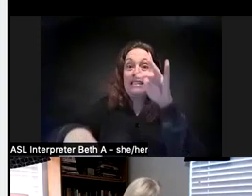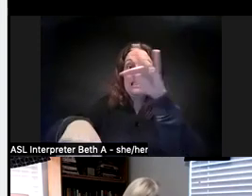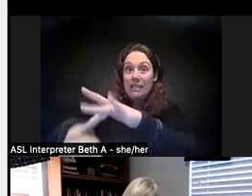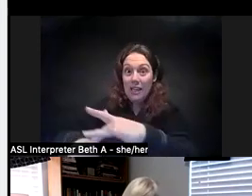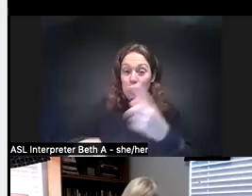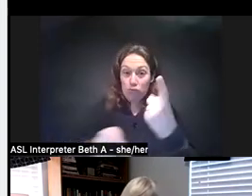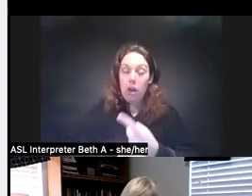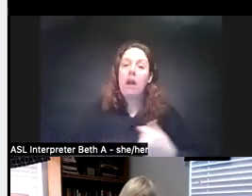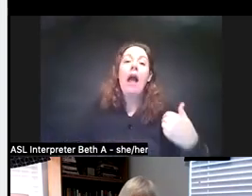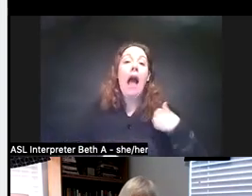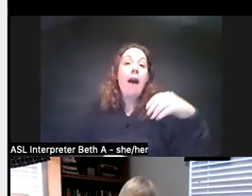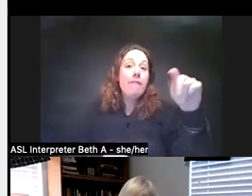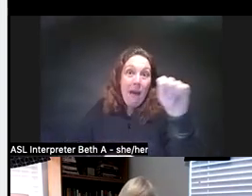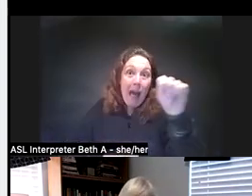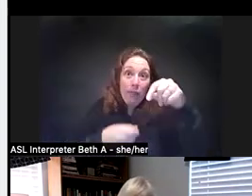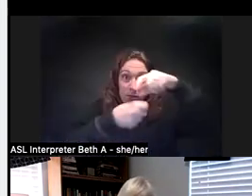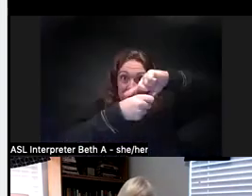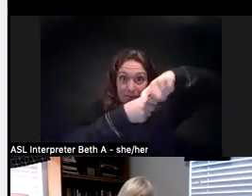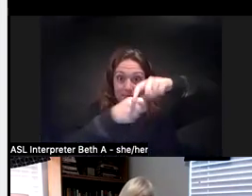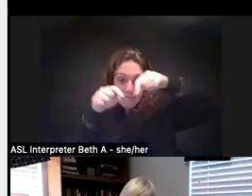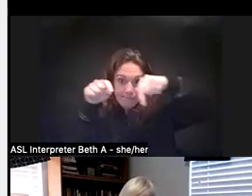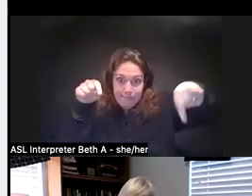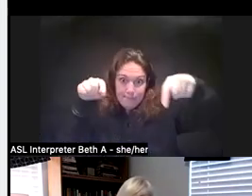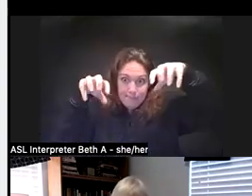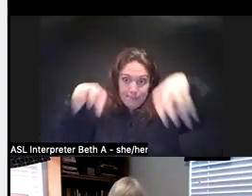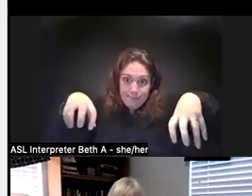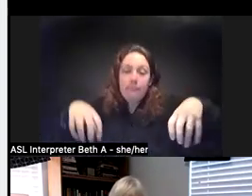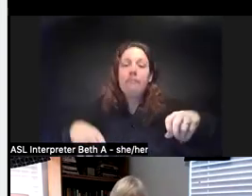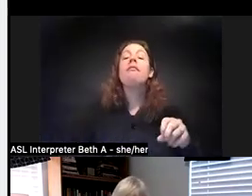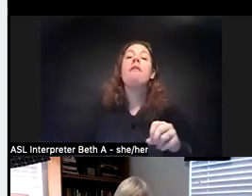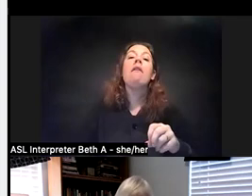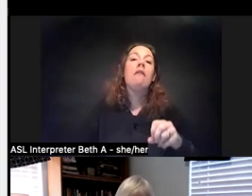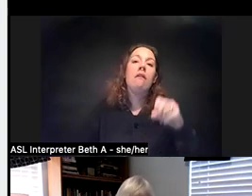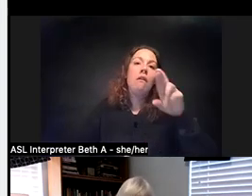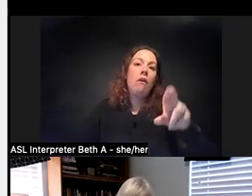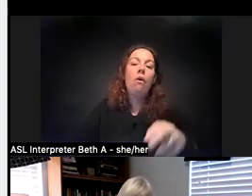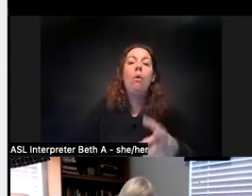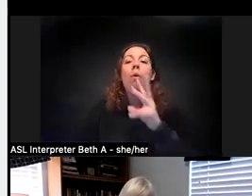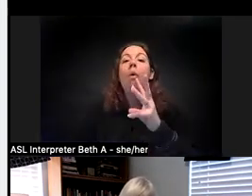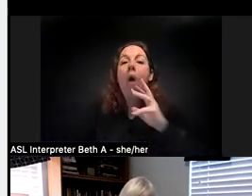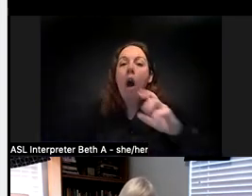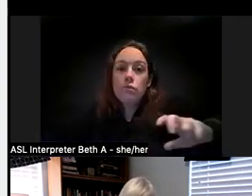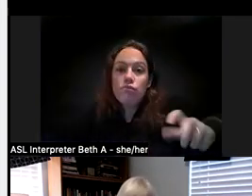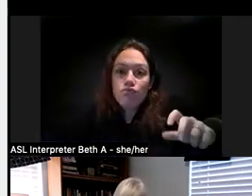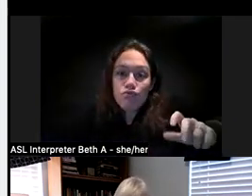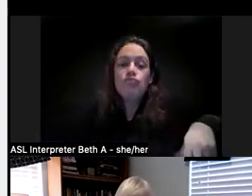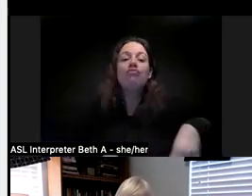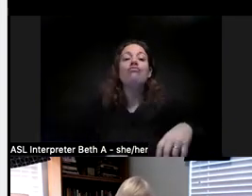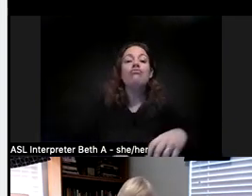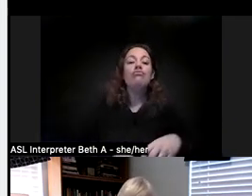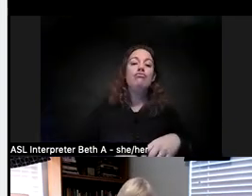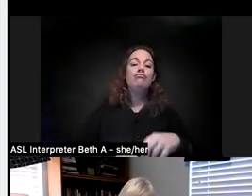amenities like water fountains nearby, so that it's not a matter of just getting to the function and not having anything else,